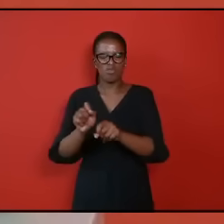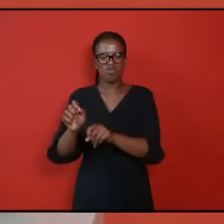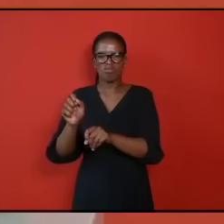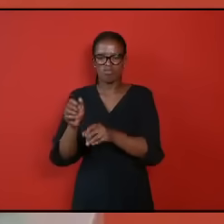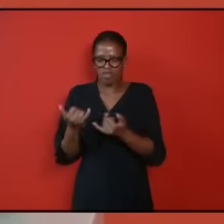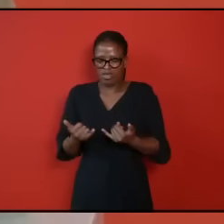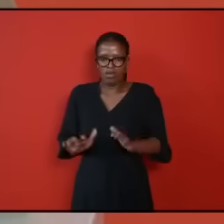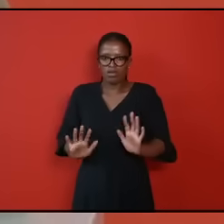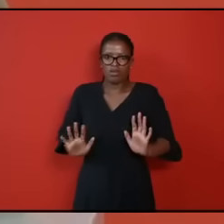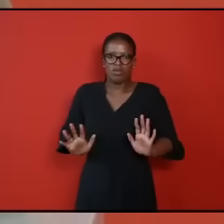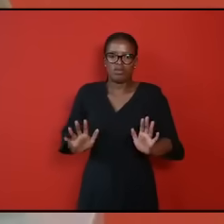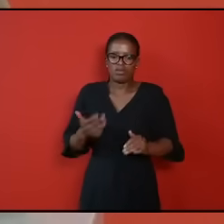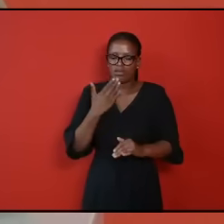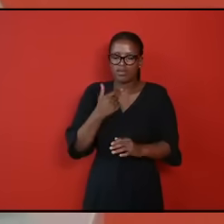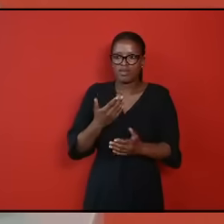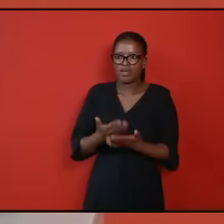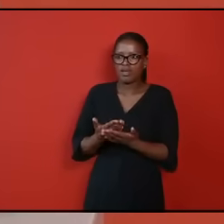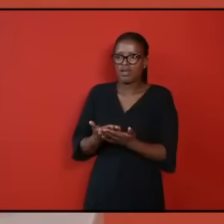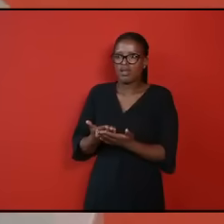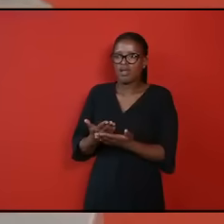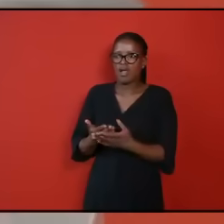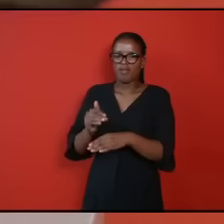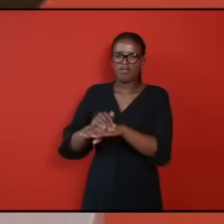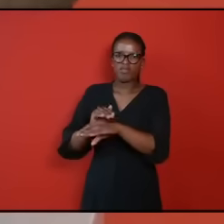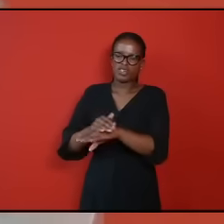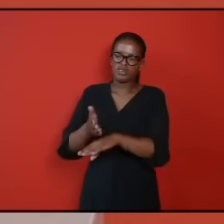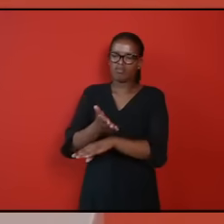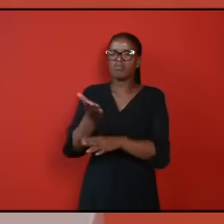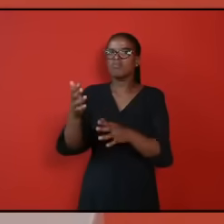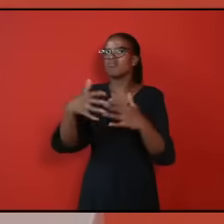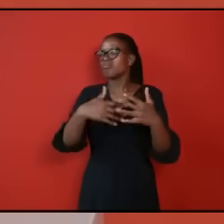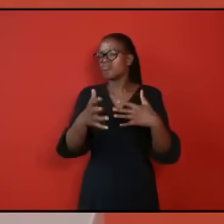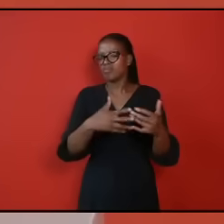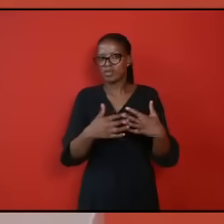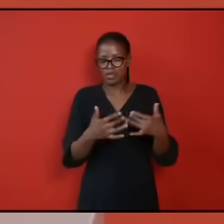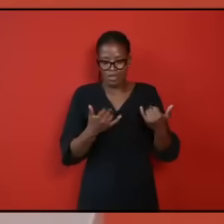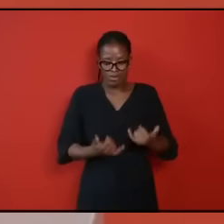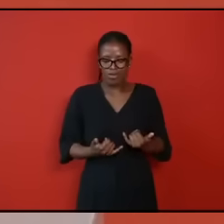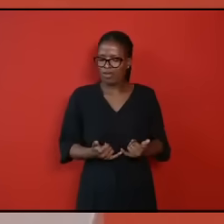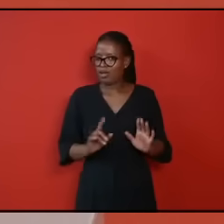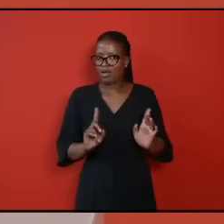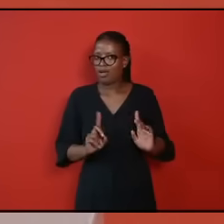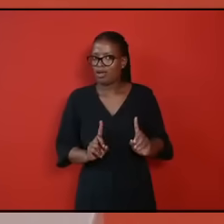Not here. They're again? Kitchenas. Not here.